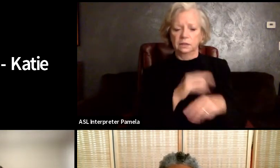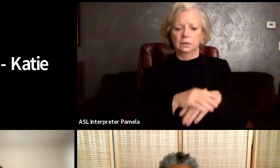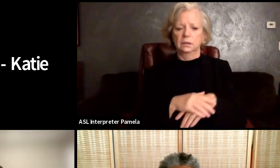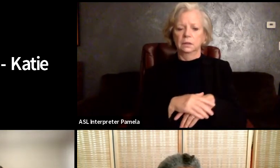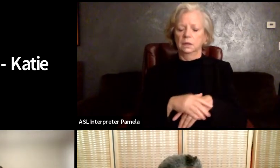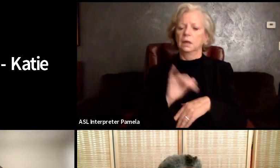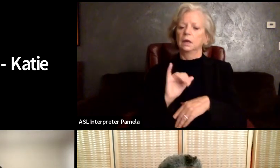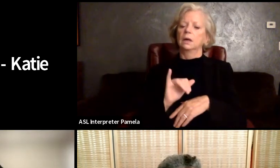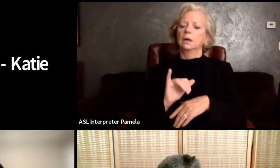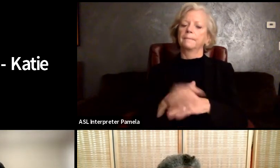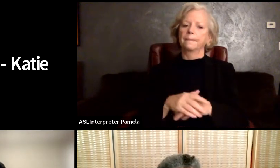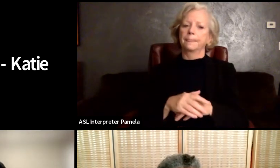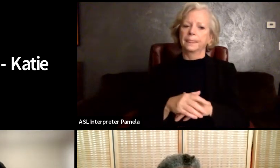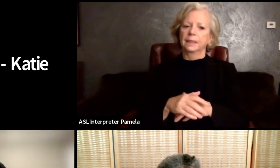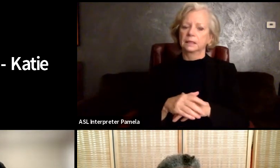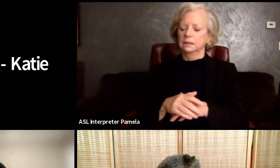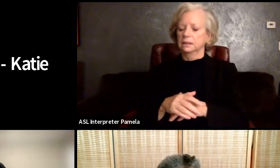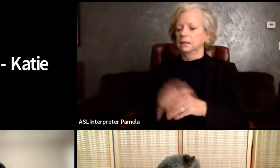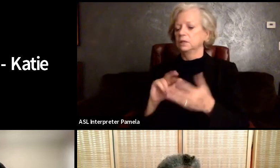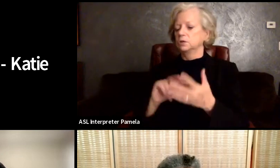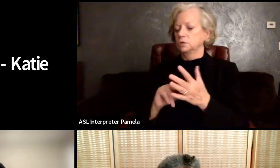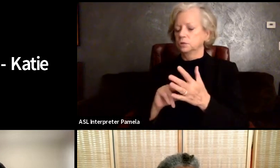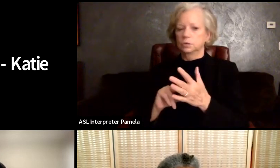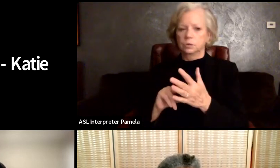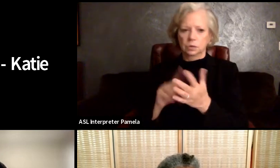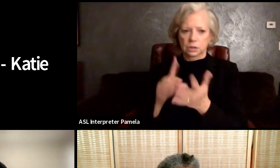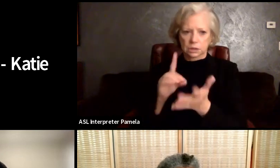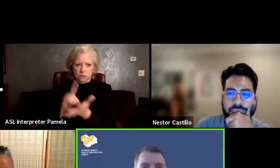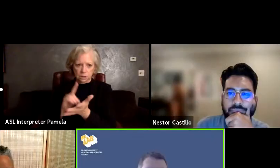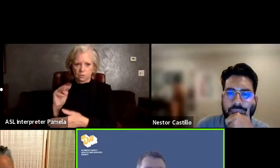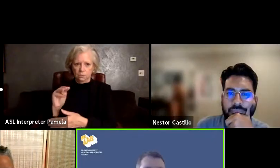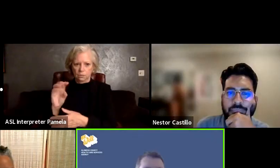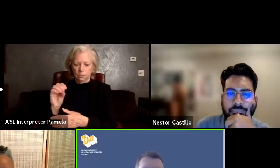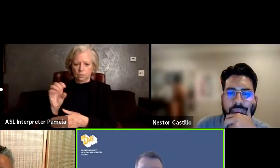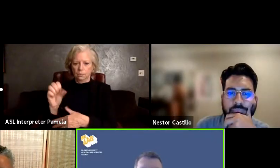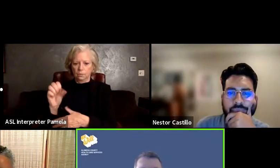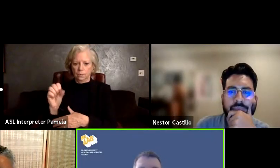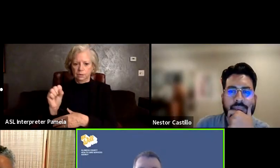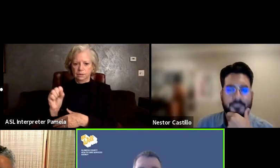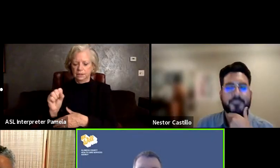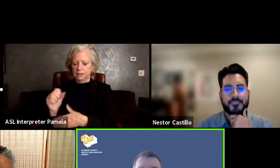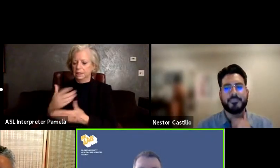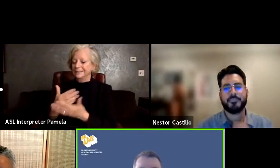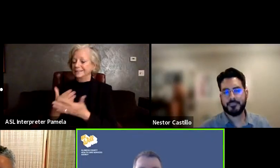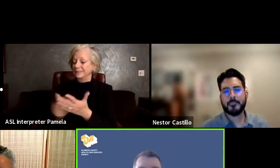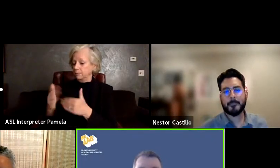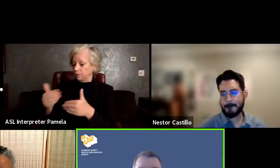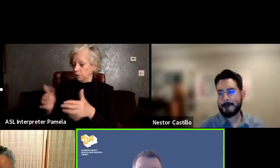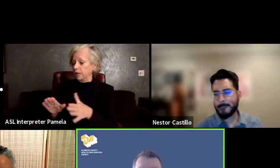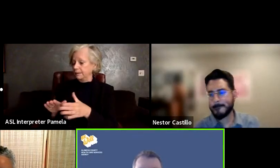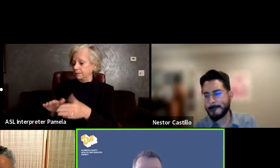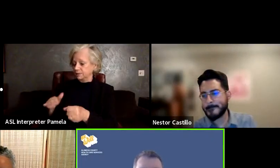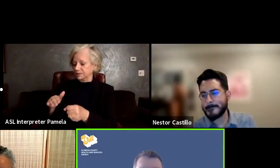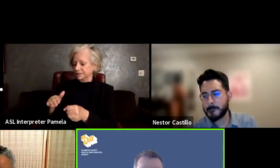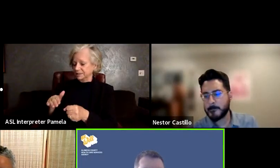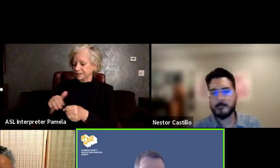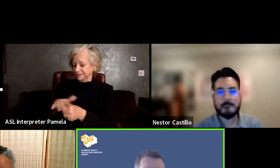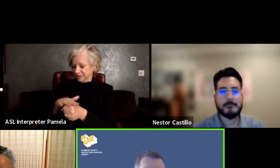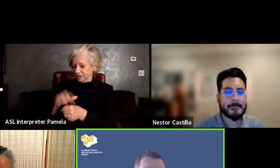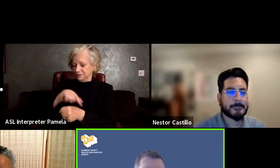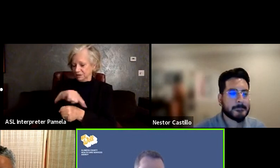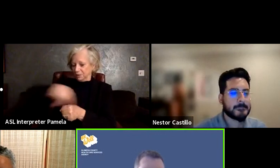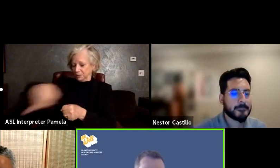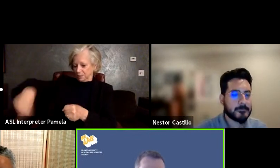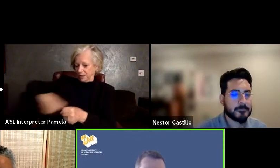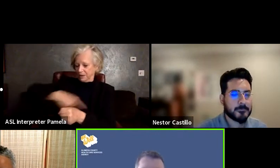So this relates to the question earlier about, what some of our neighbors have done in terms of requiring vaccination at bars